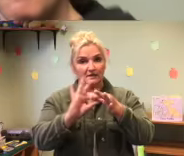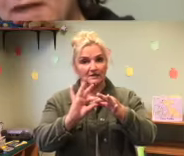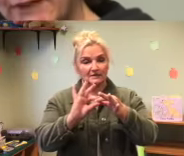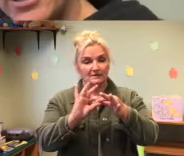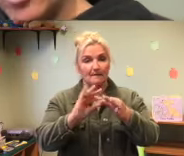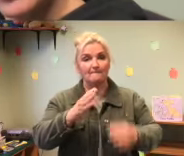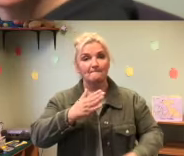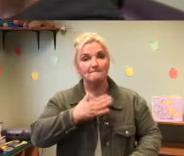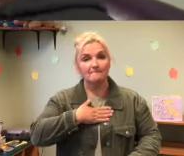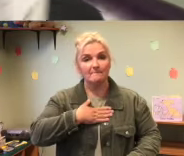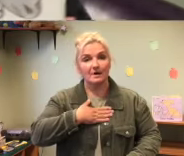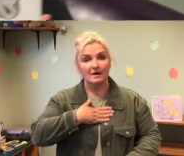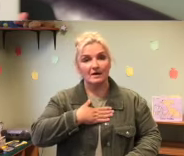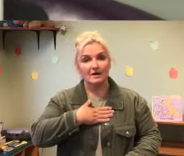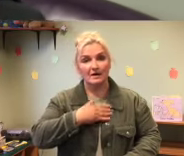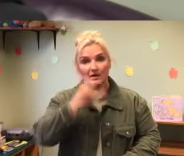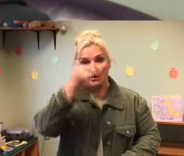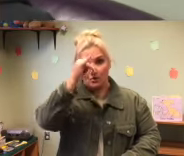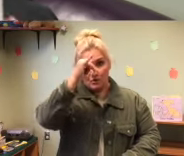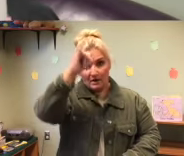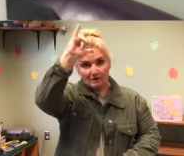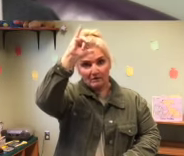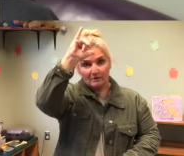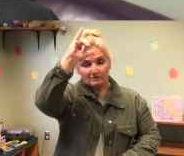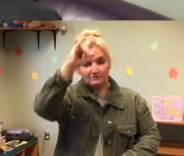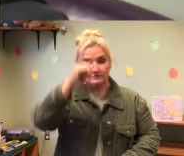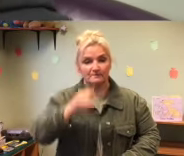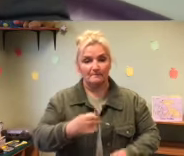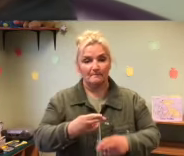is My Rhinoceros by John Agee.